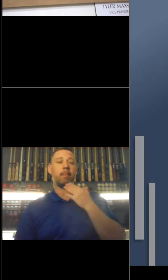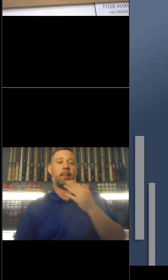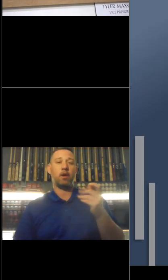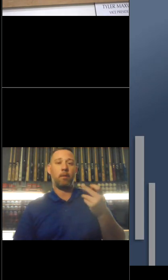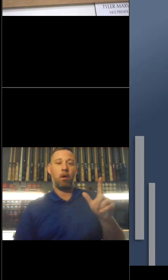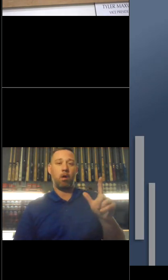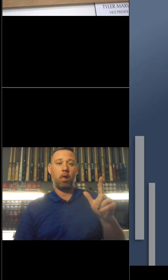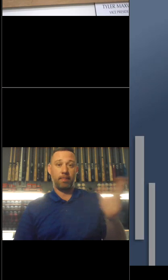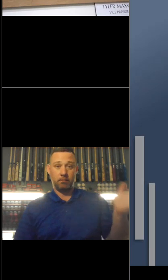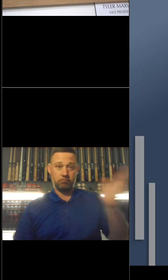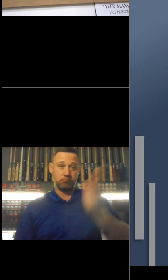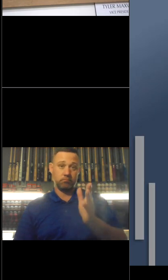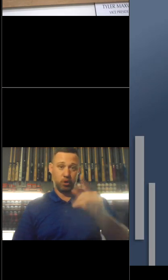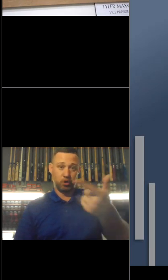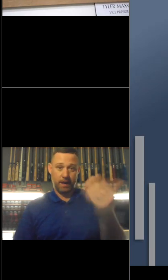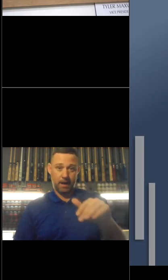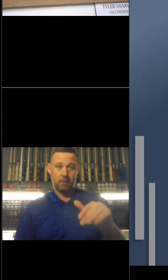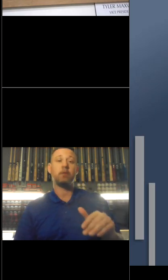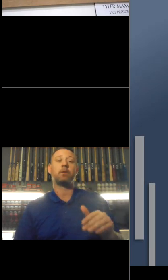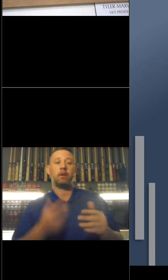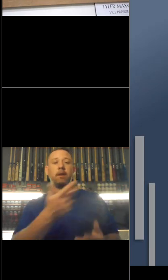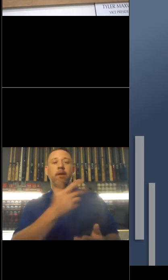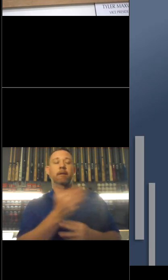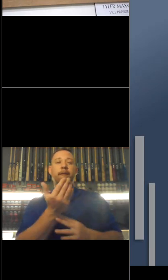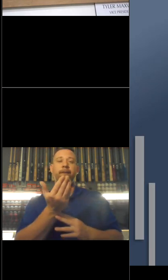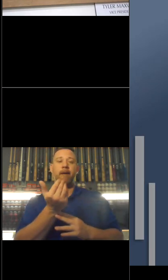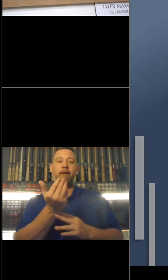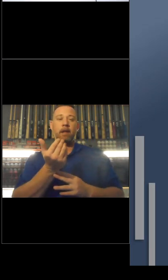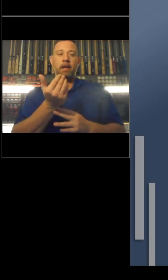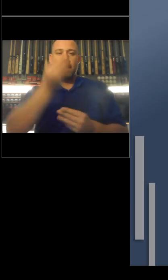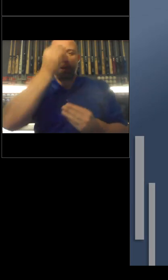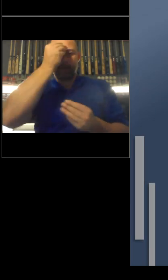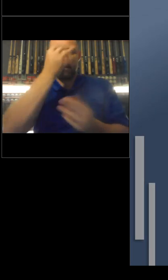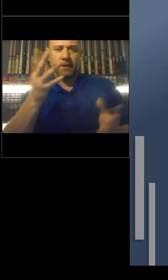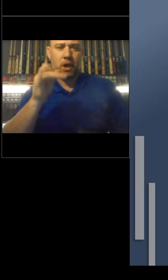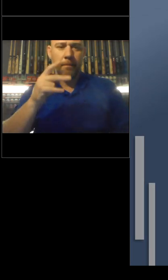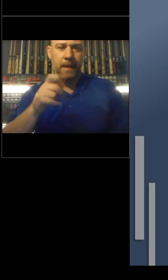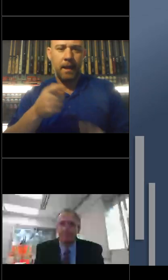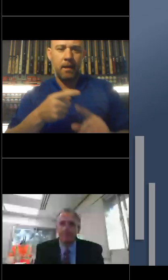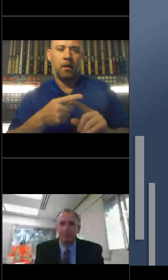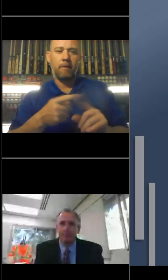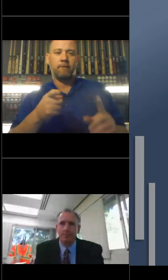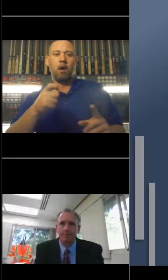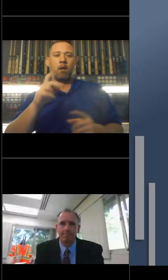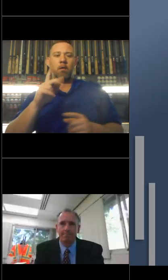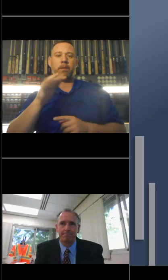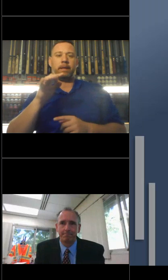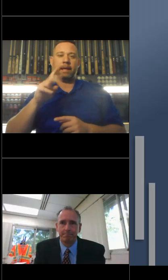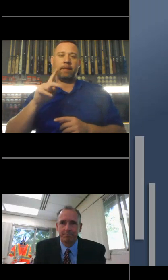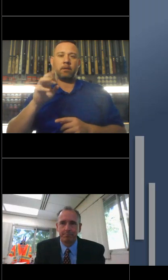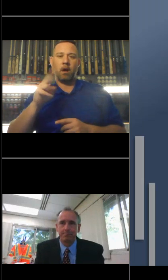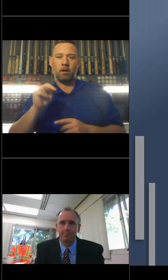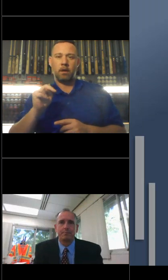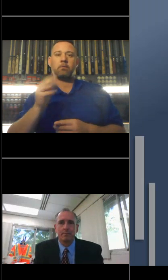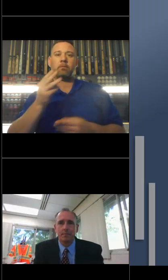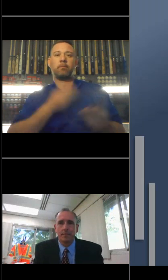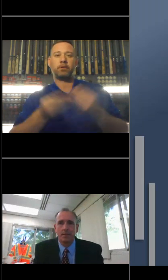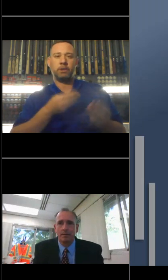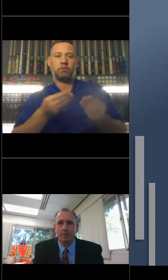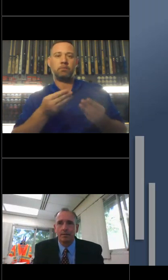you're up again. Yeah, Commissioners, tab 15 is an informational update from Keith Duncan of Caltrans Division of Budget